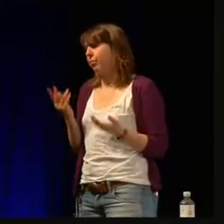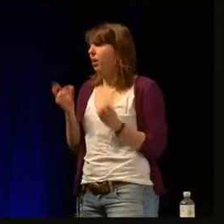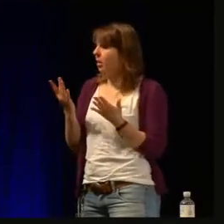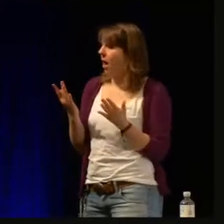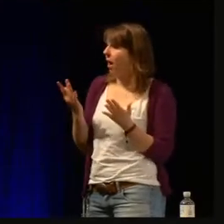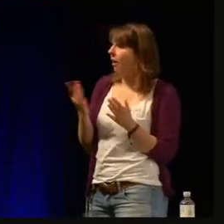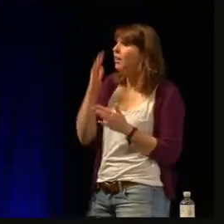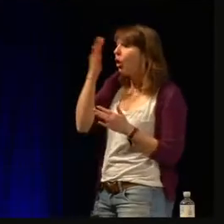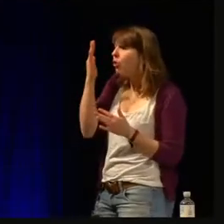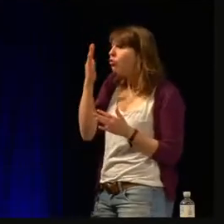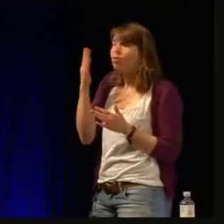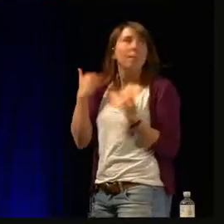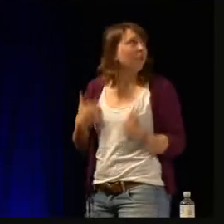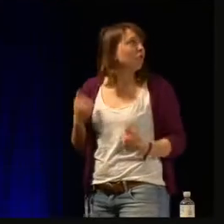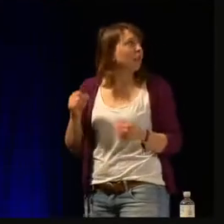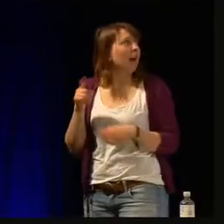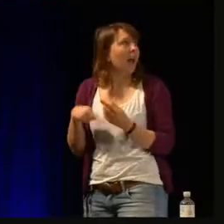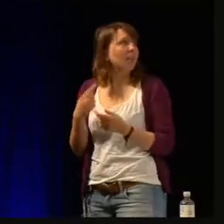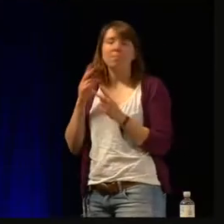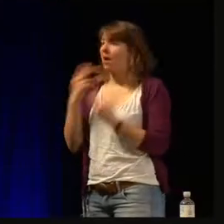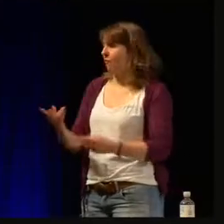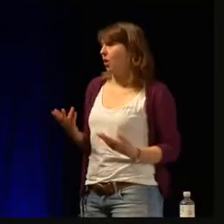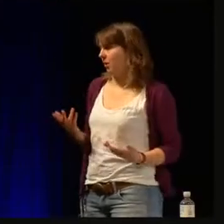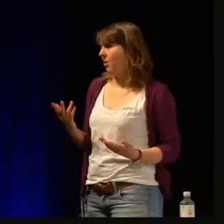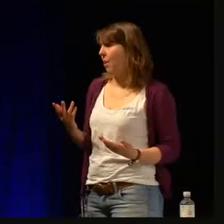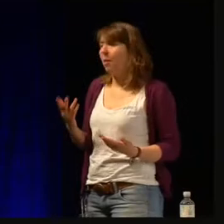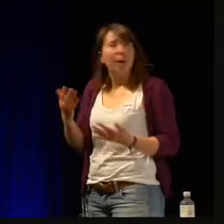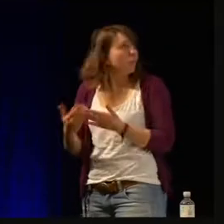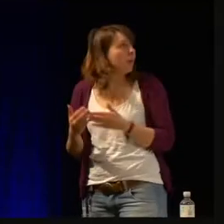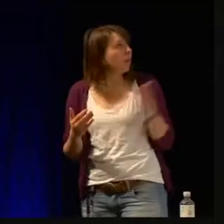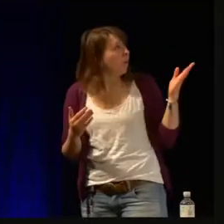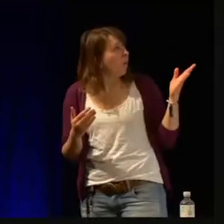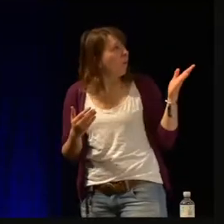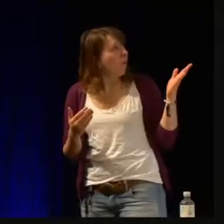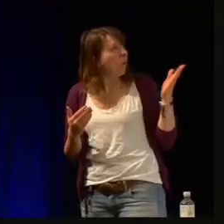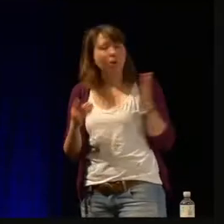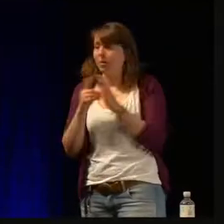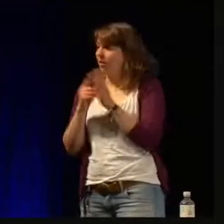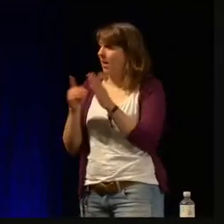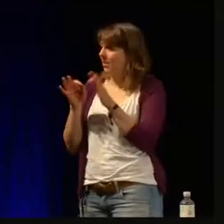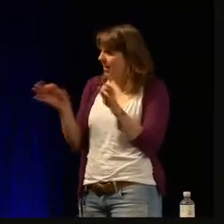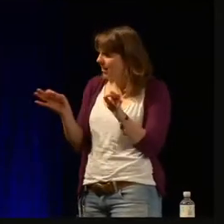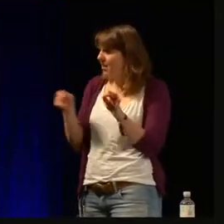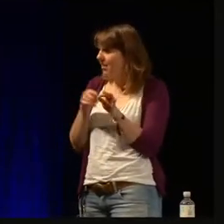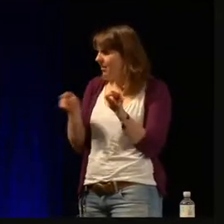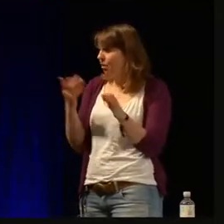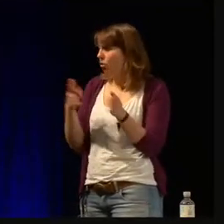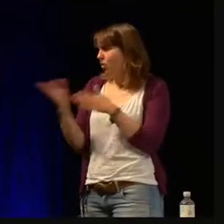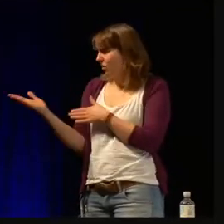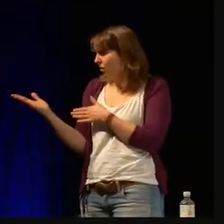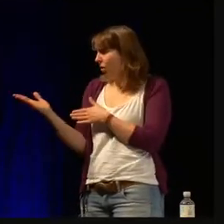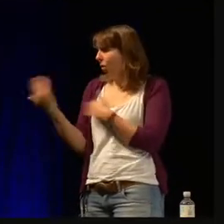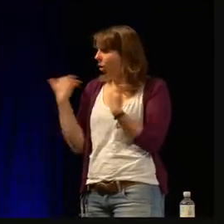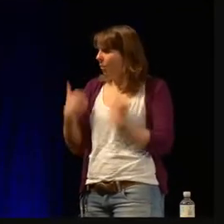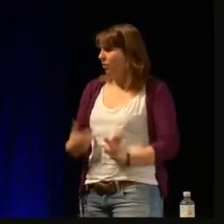not correctly described? And then, of course, we have human beings that are not as perfect as we like to think. So we have the assumption